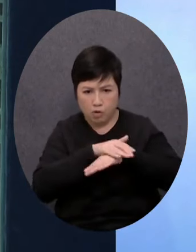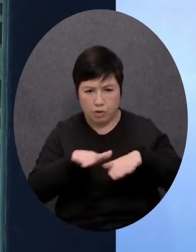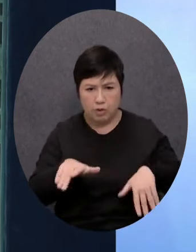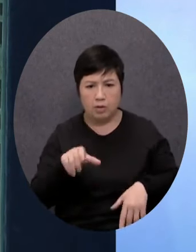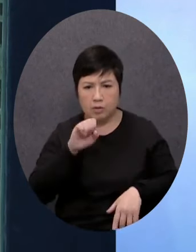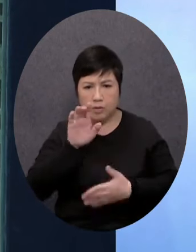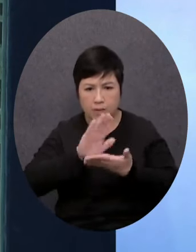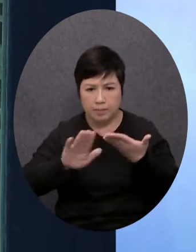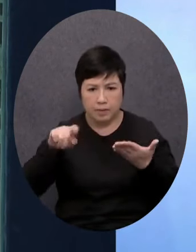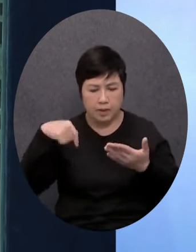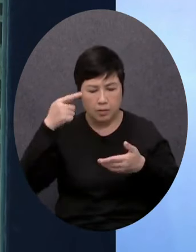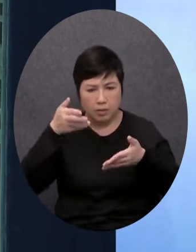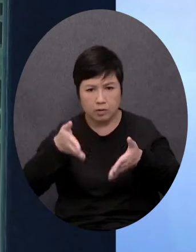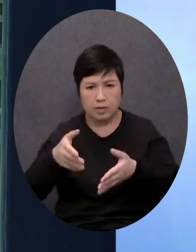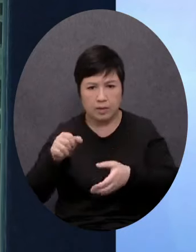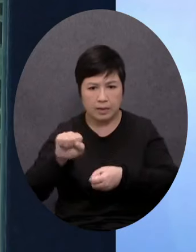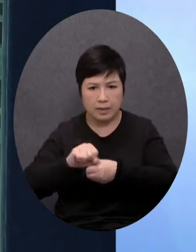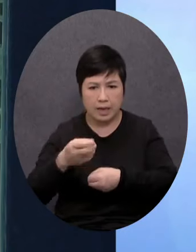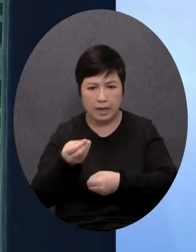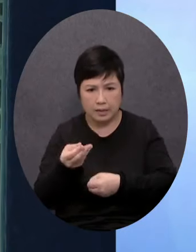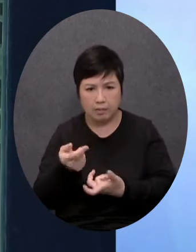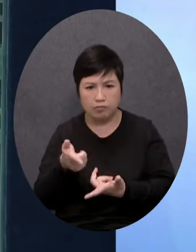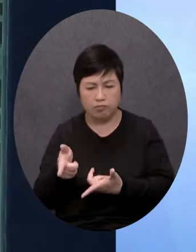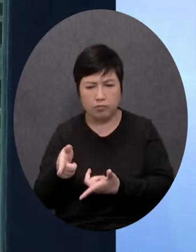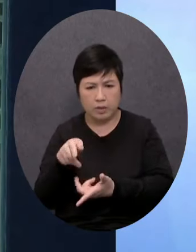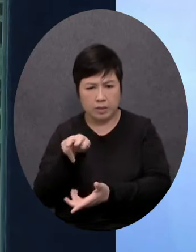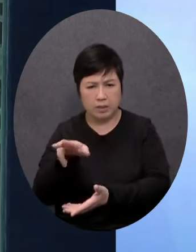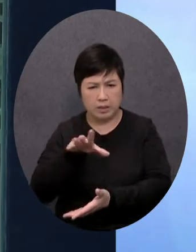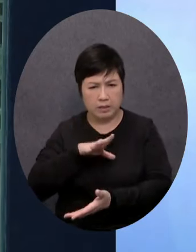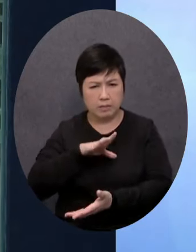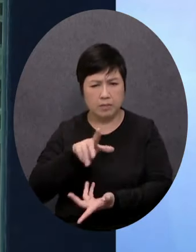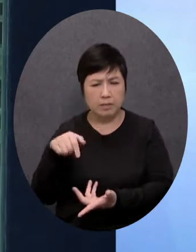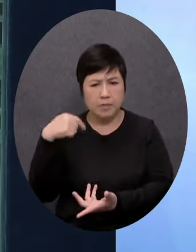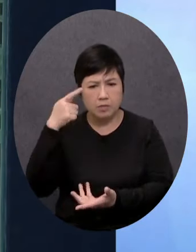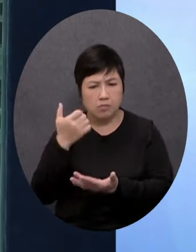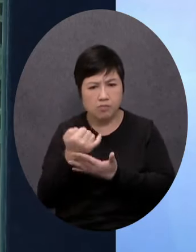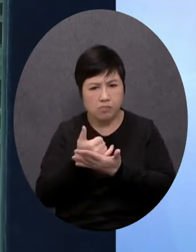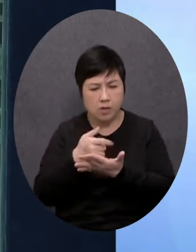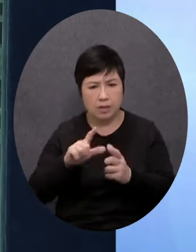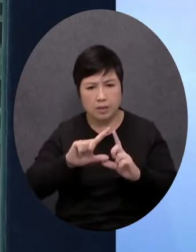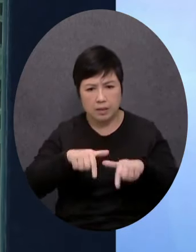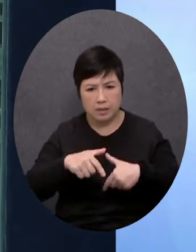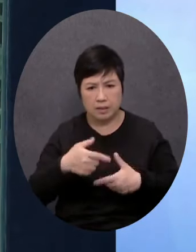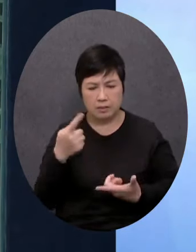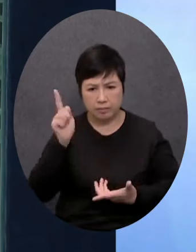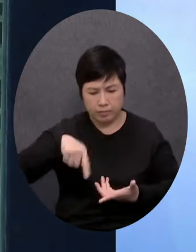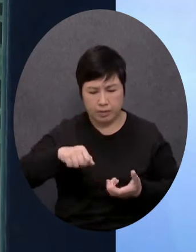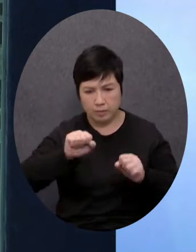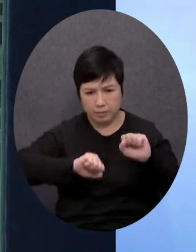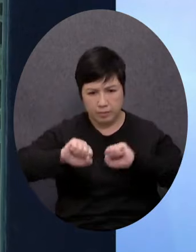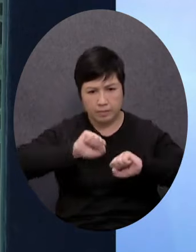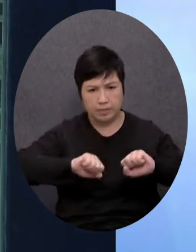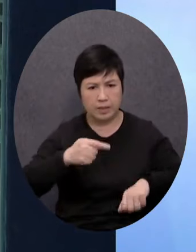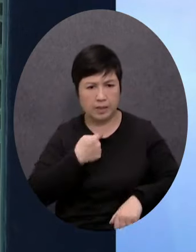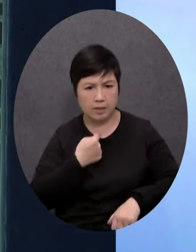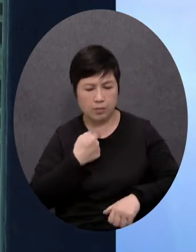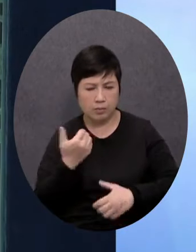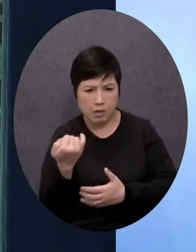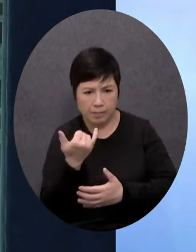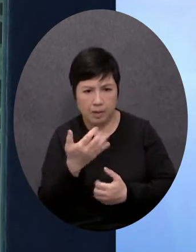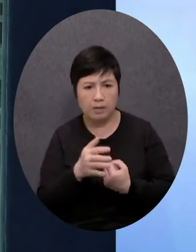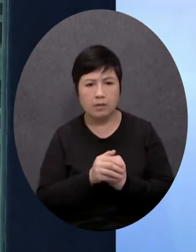U.S. policy with respect to Gaza will be determined by our assessment of Israel's immediate action on these steps.